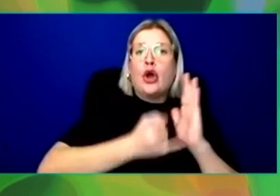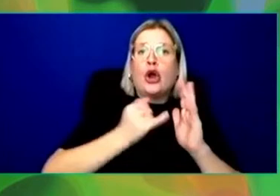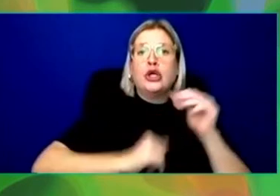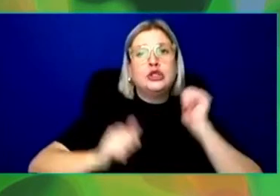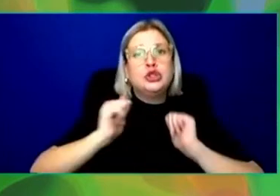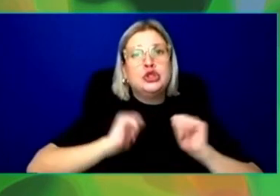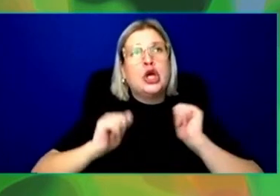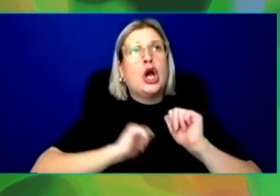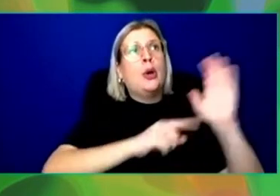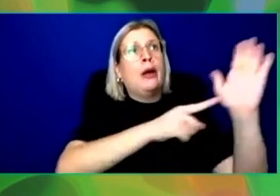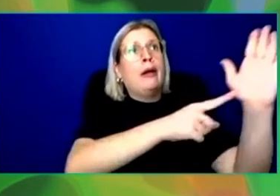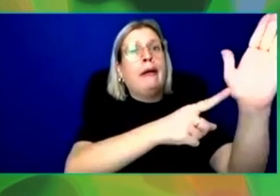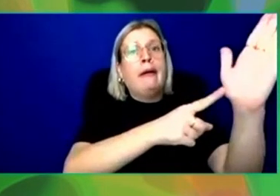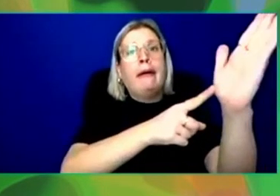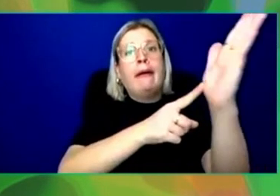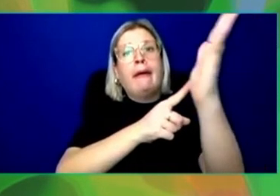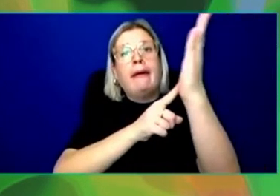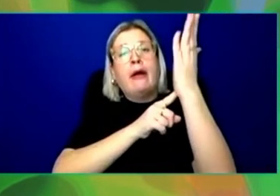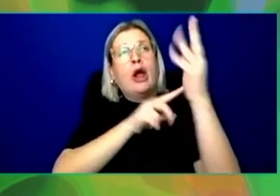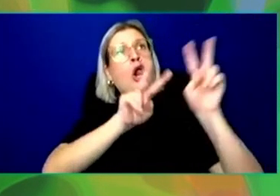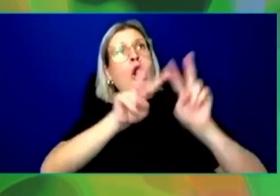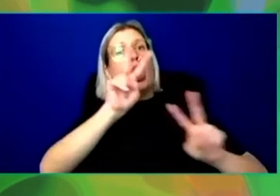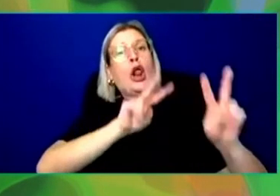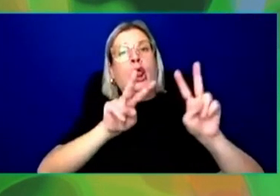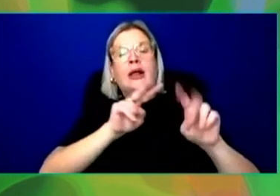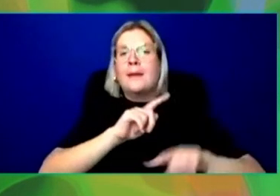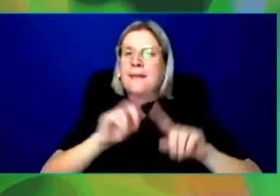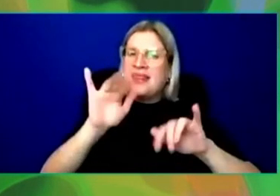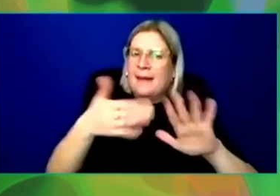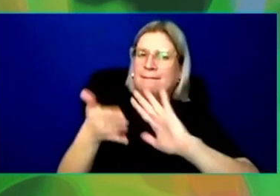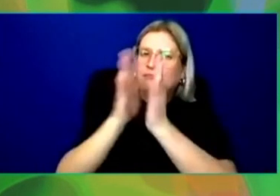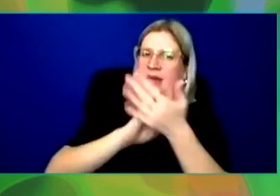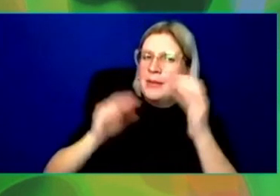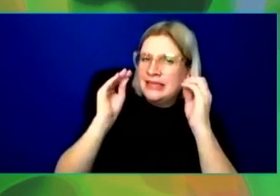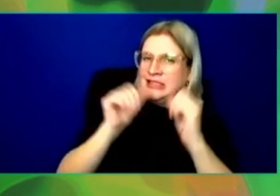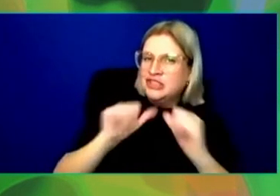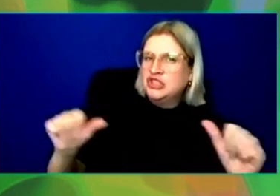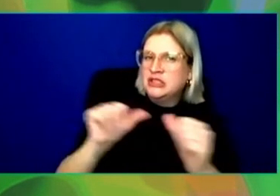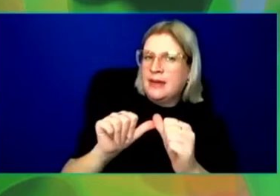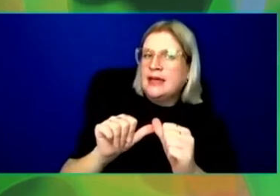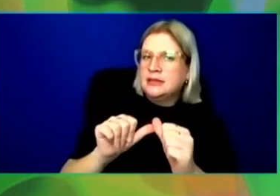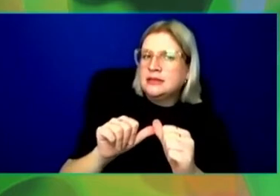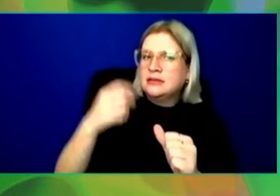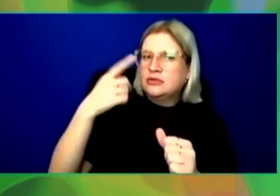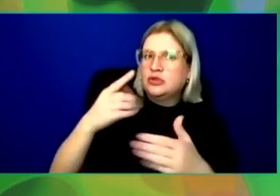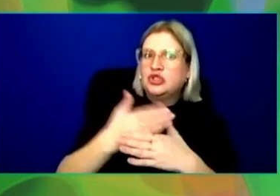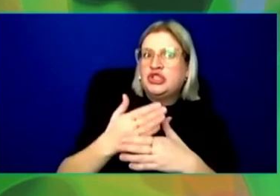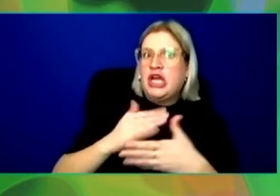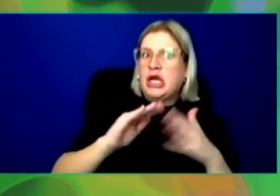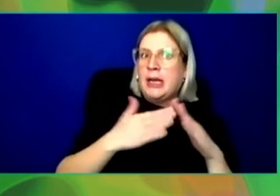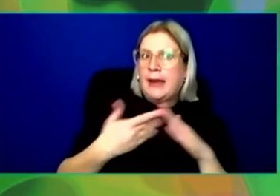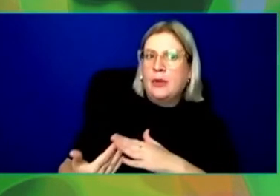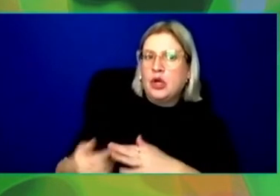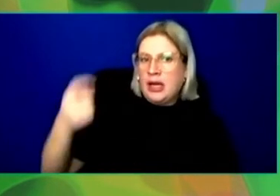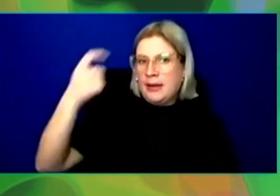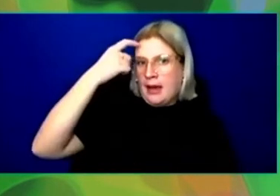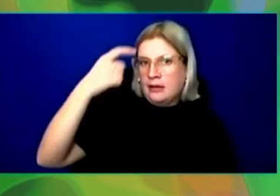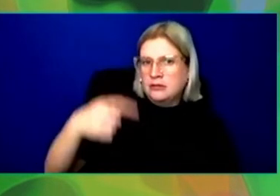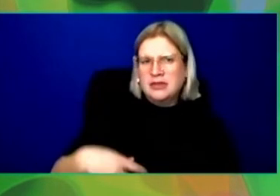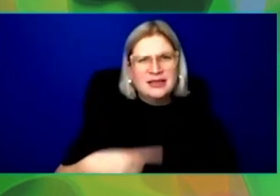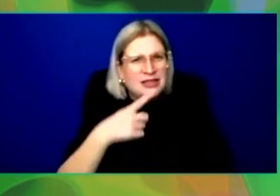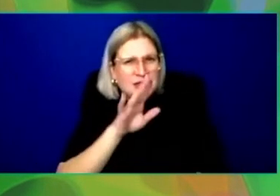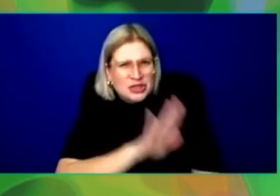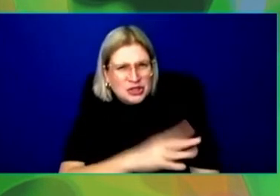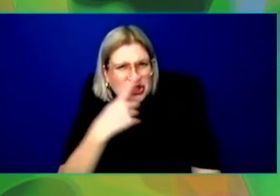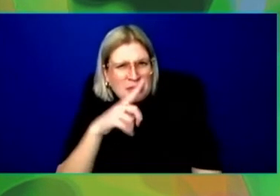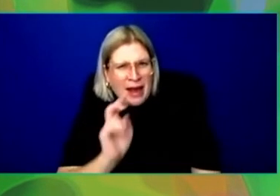festival, but also working with these really, really community-minded gallery spaces. Yeah, and Kate, can I jump in really quickly? Yeah. I just